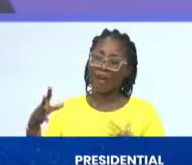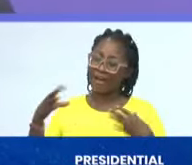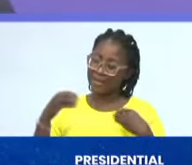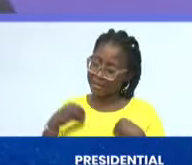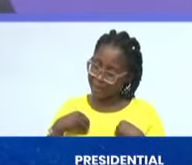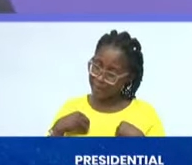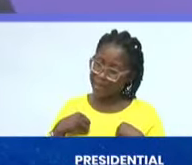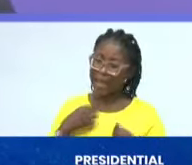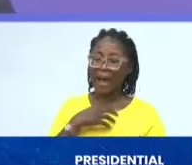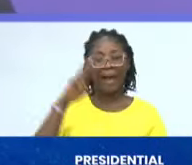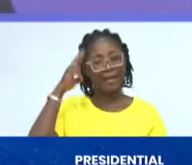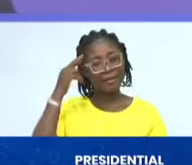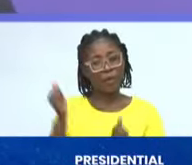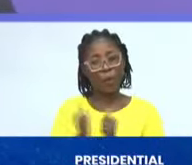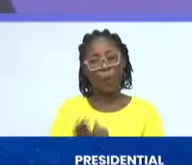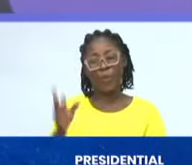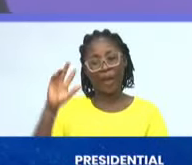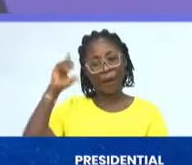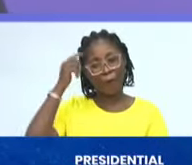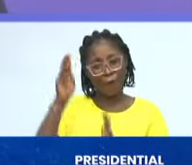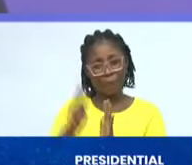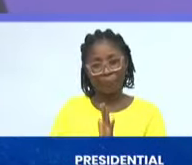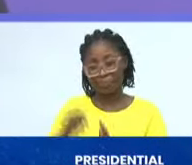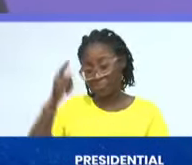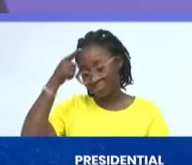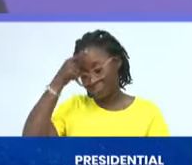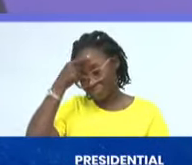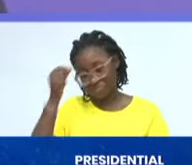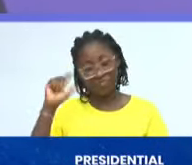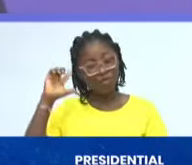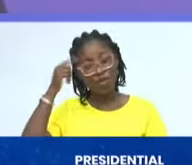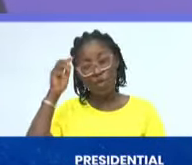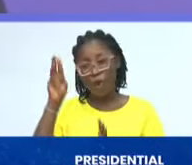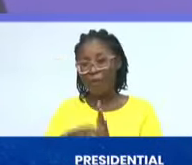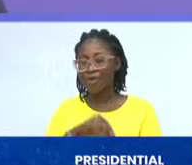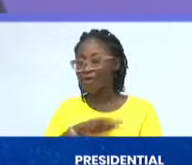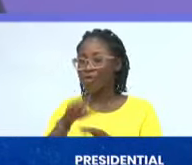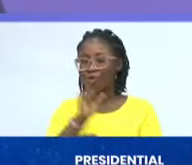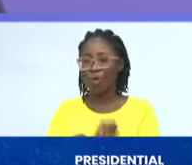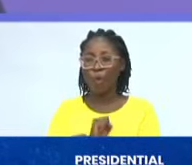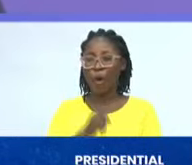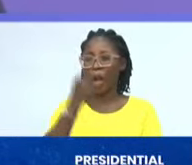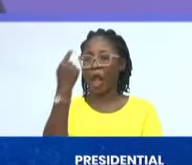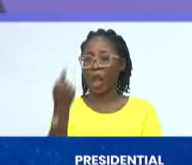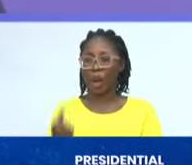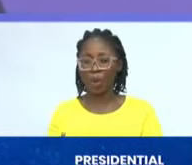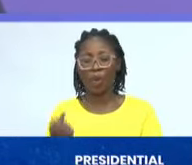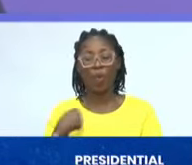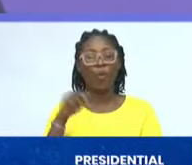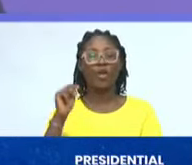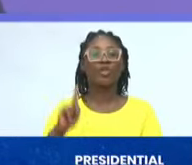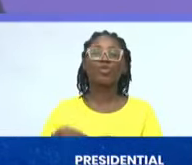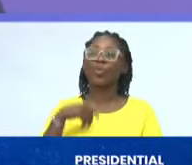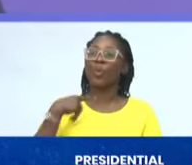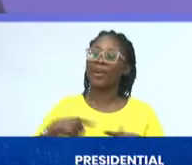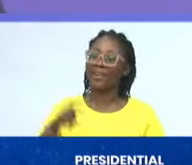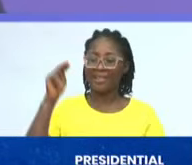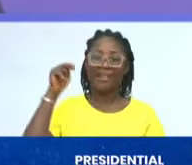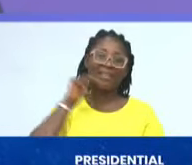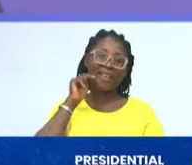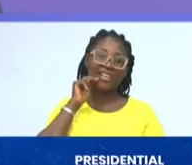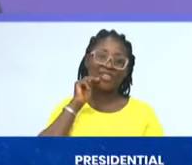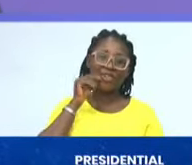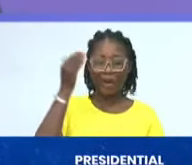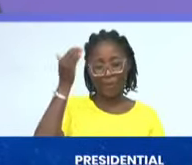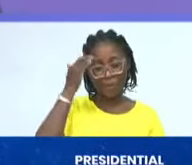their government. Because a government does not operate in vacuum. We need to let Nigerians know well ahead of time